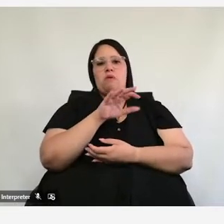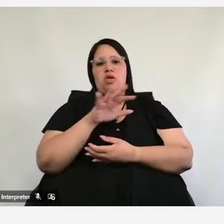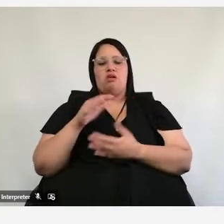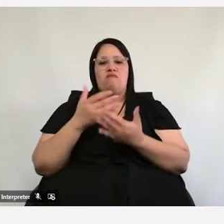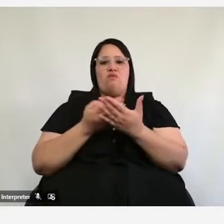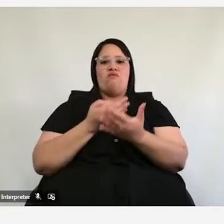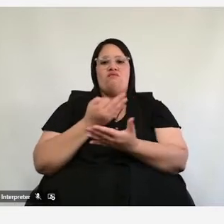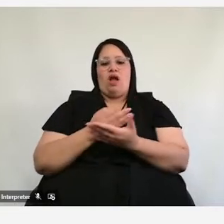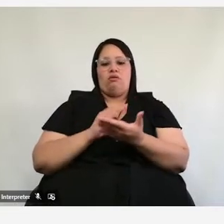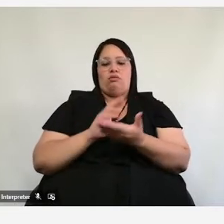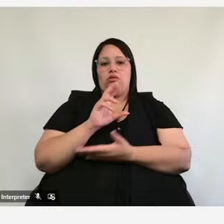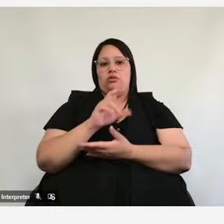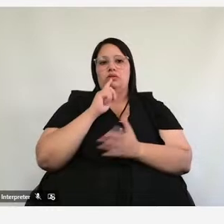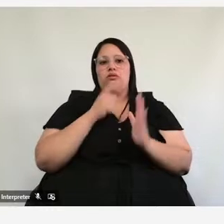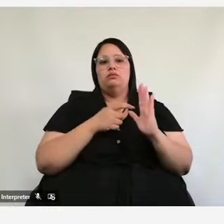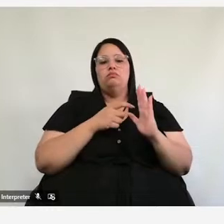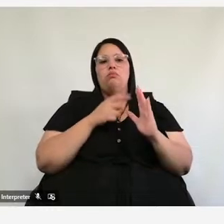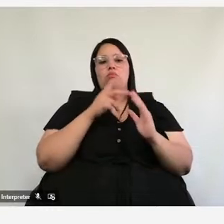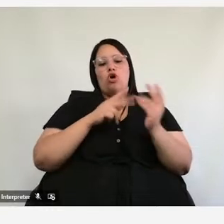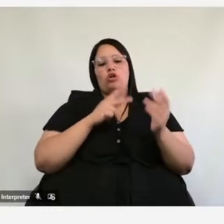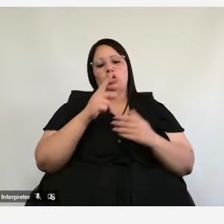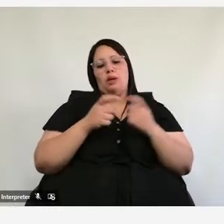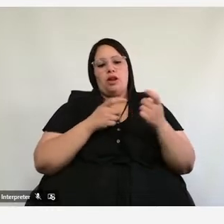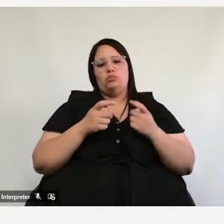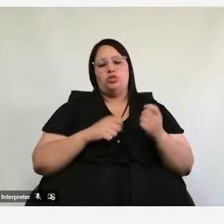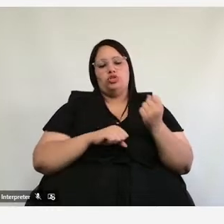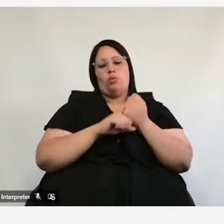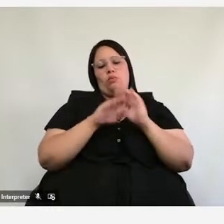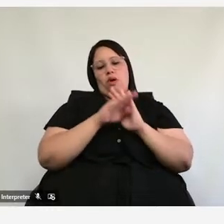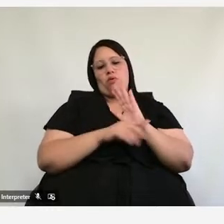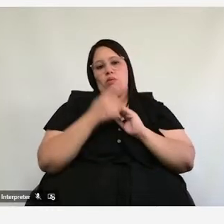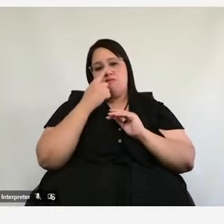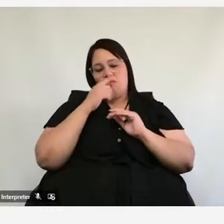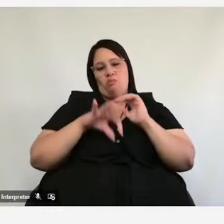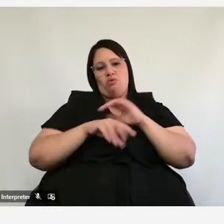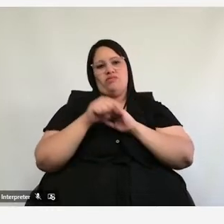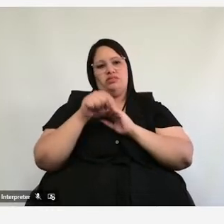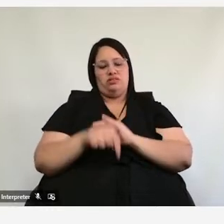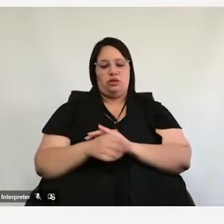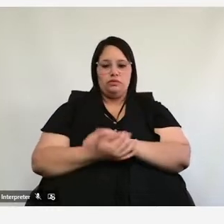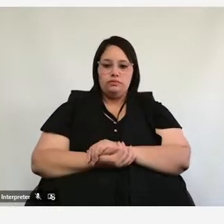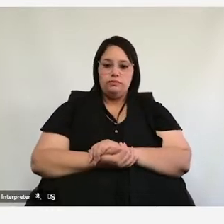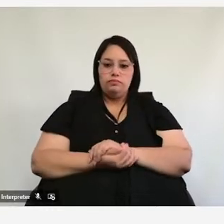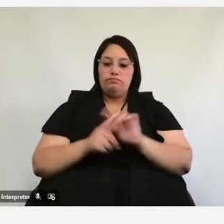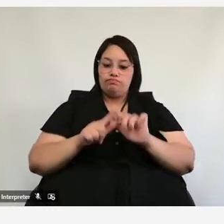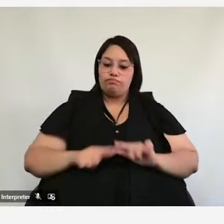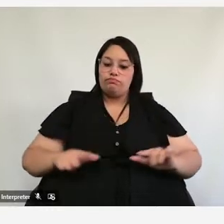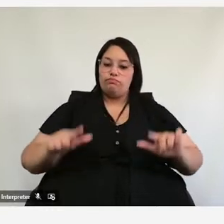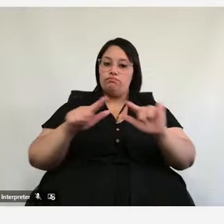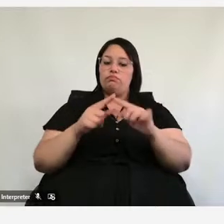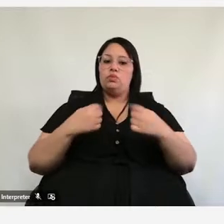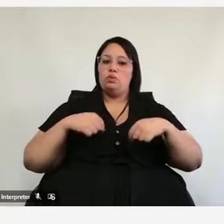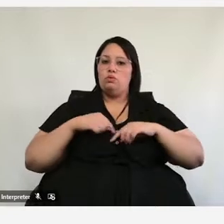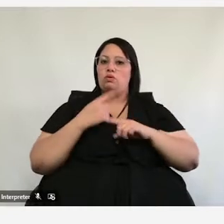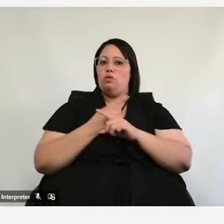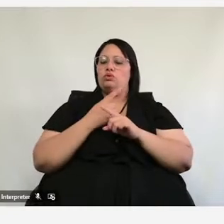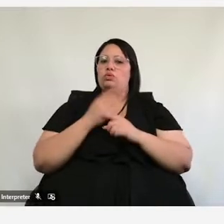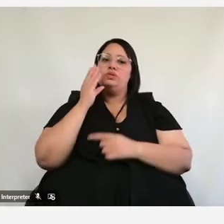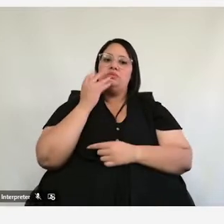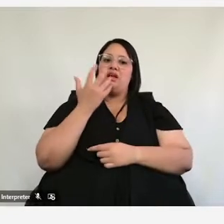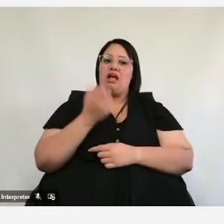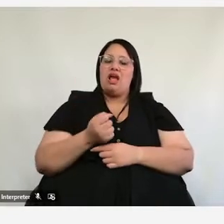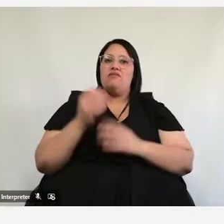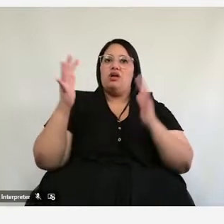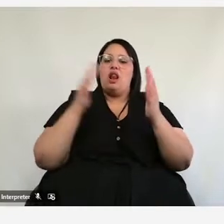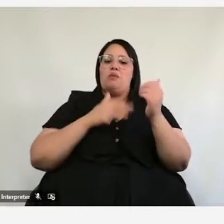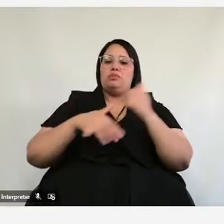the dedicated project management support program for this province. Locally, we are also experiencing climate